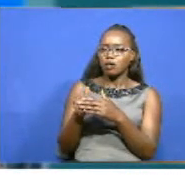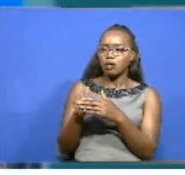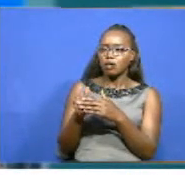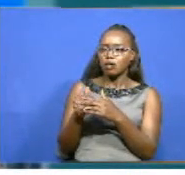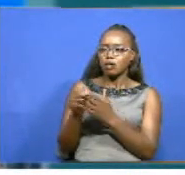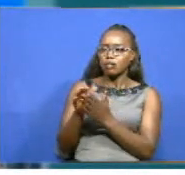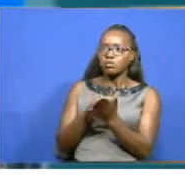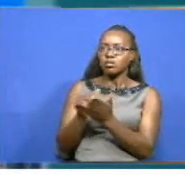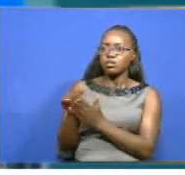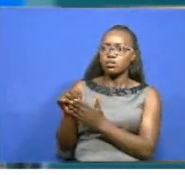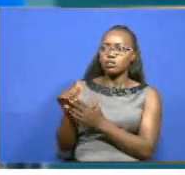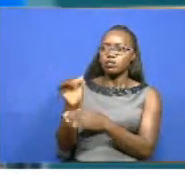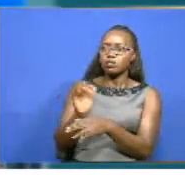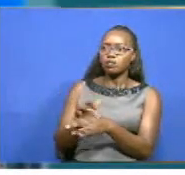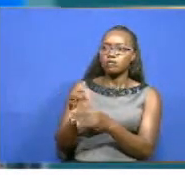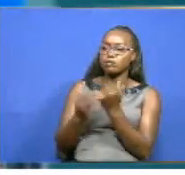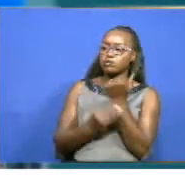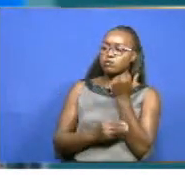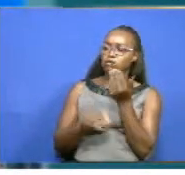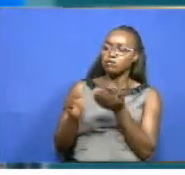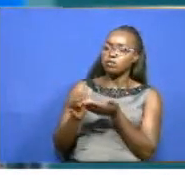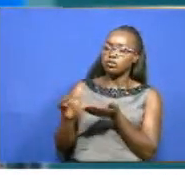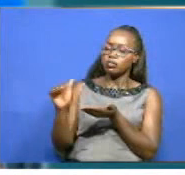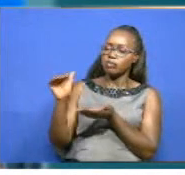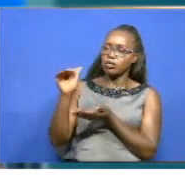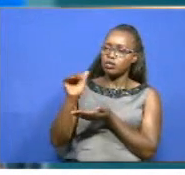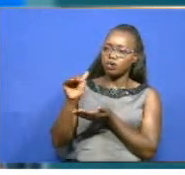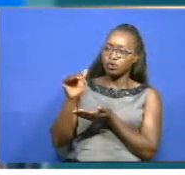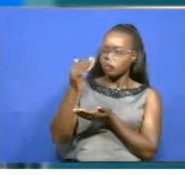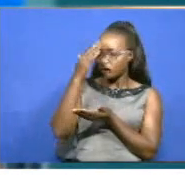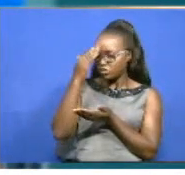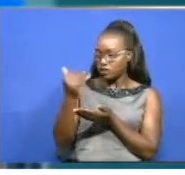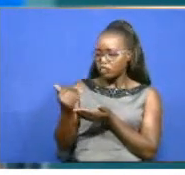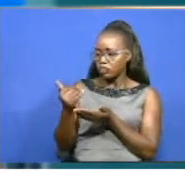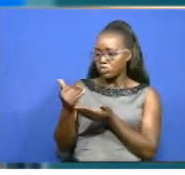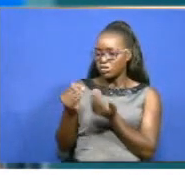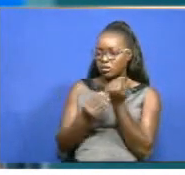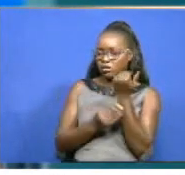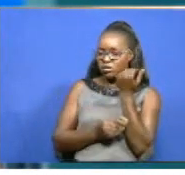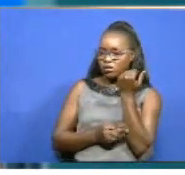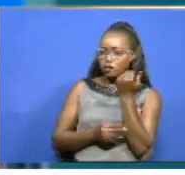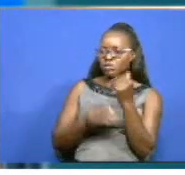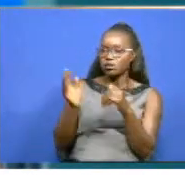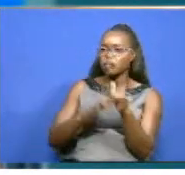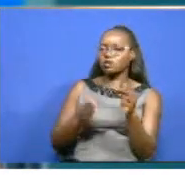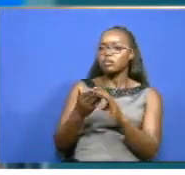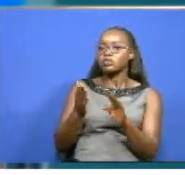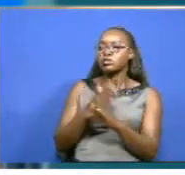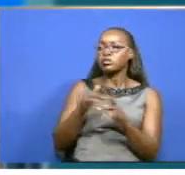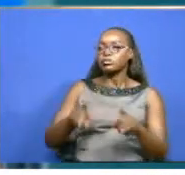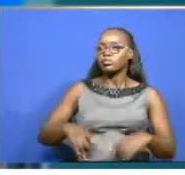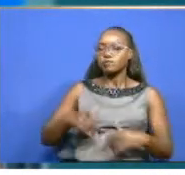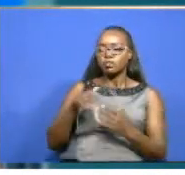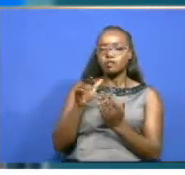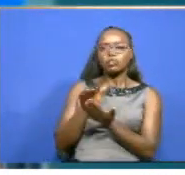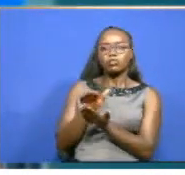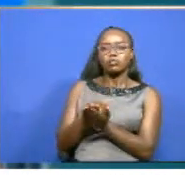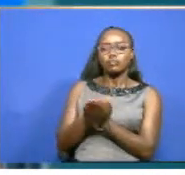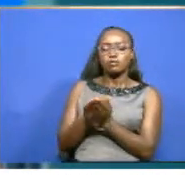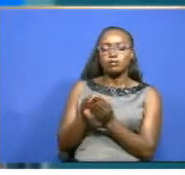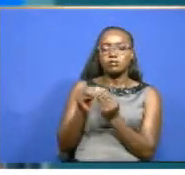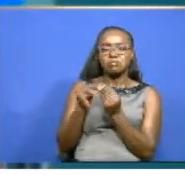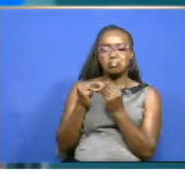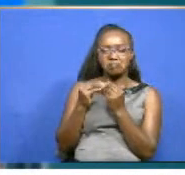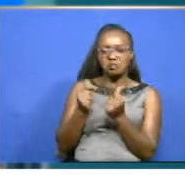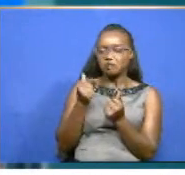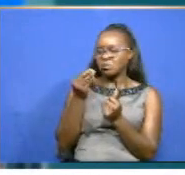ravaged and particularly affected the poor more because they became more poorer. their life savings have been dwindled and,